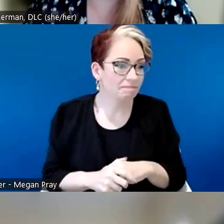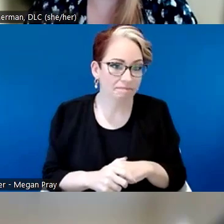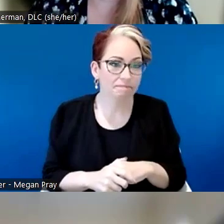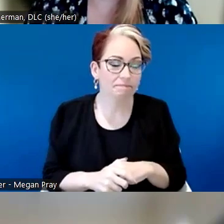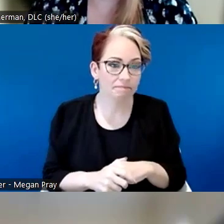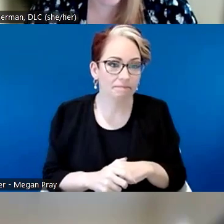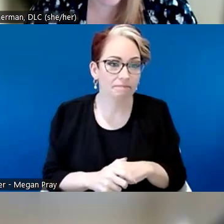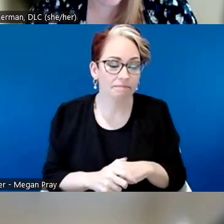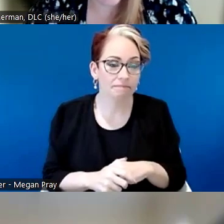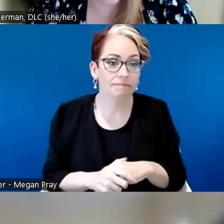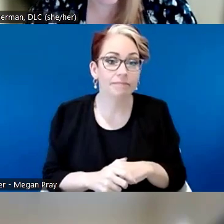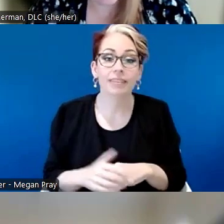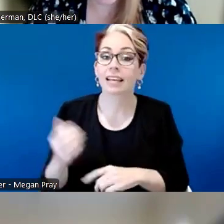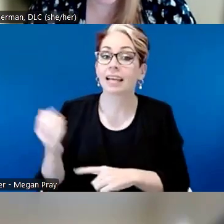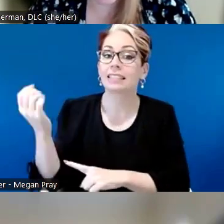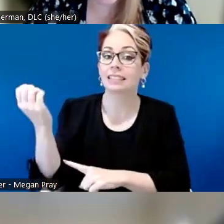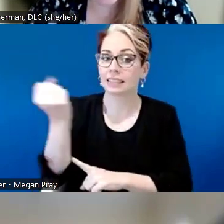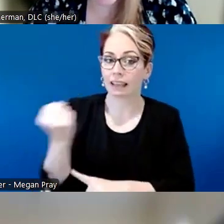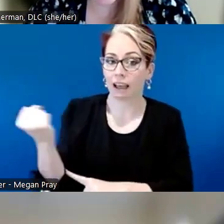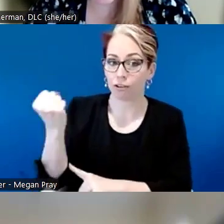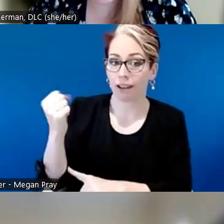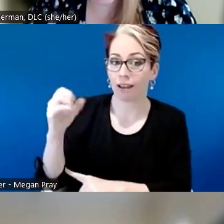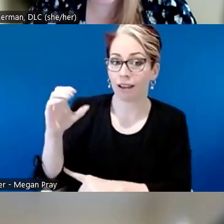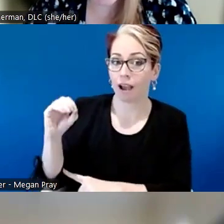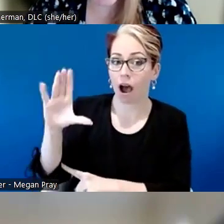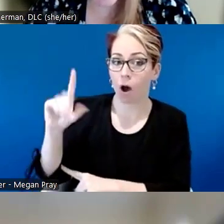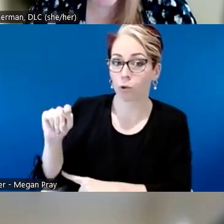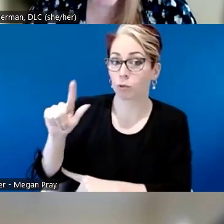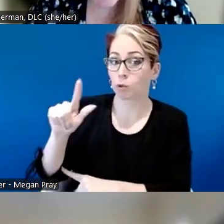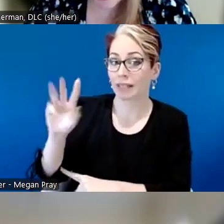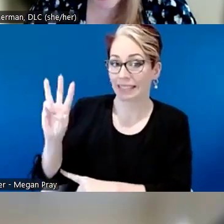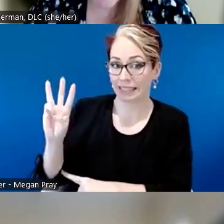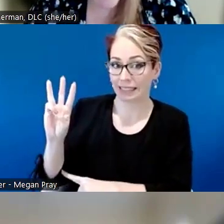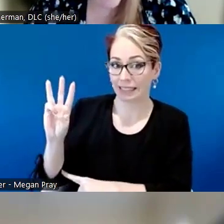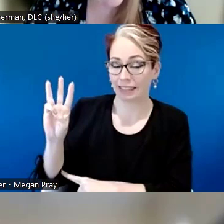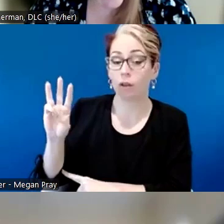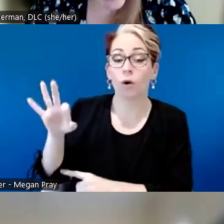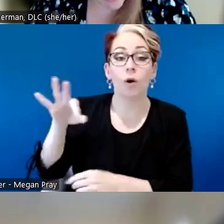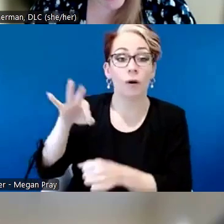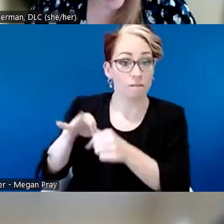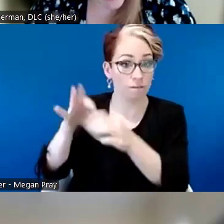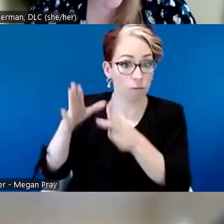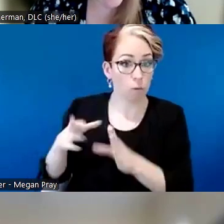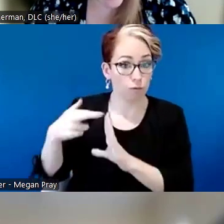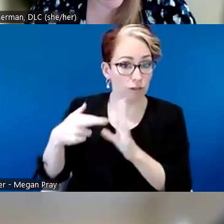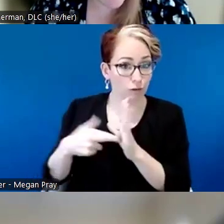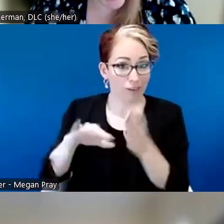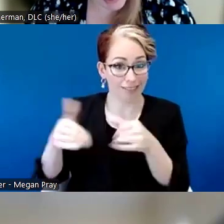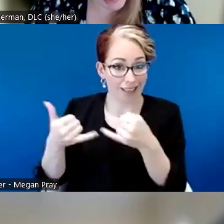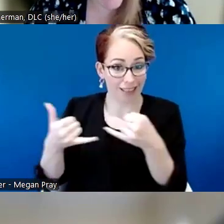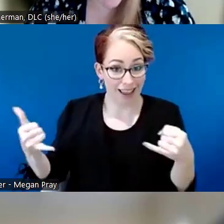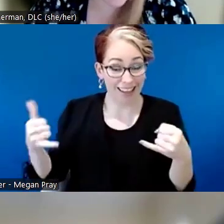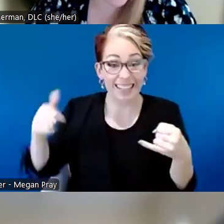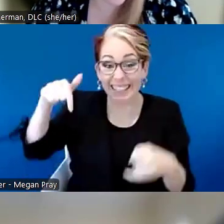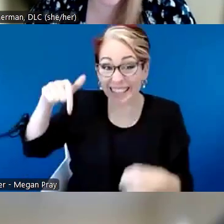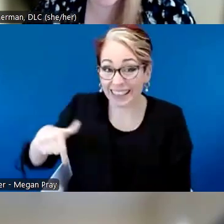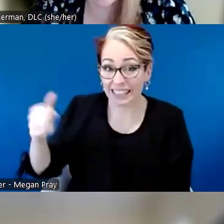So Saturday, October 26th is the voter registration deadline. So that's this Saturday. It's coming up